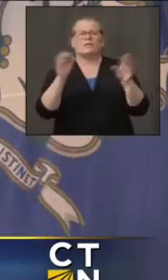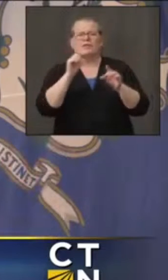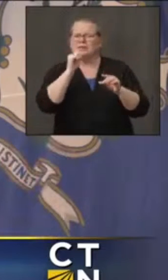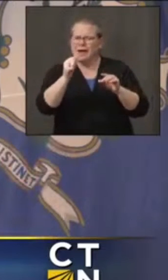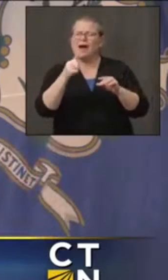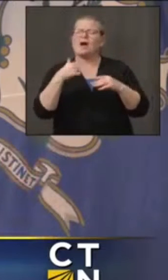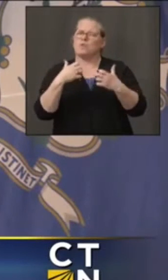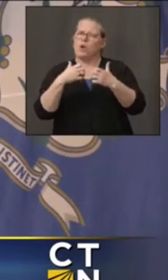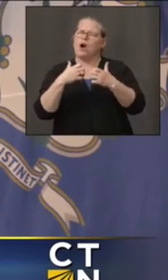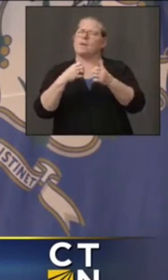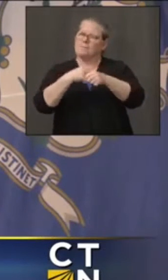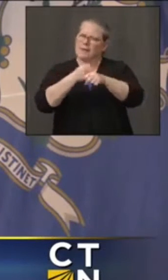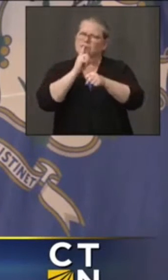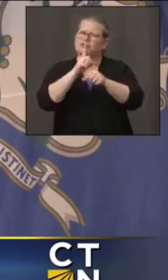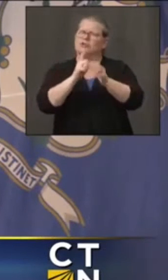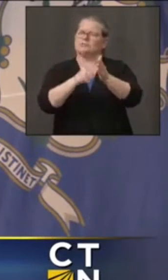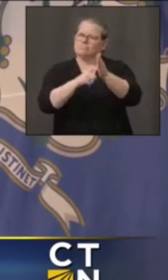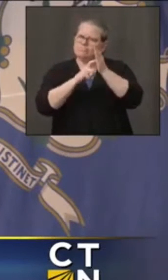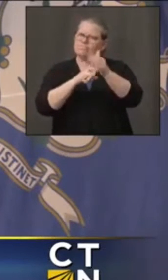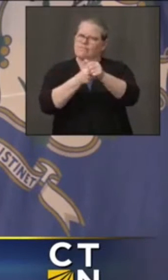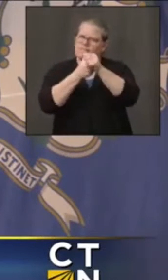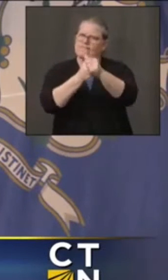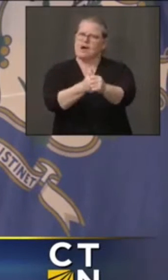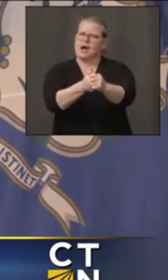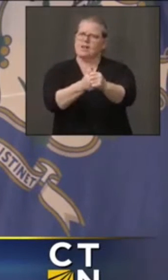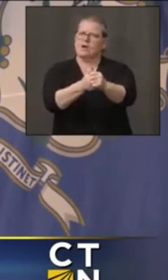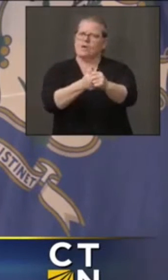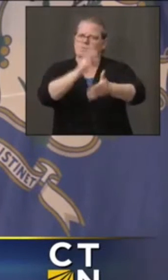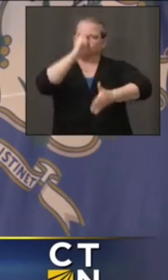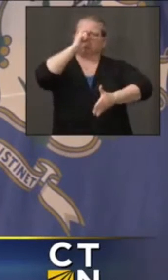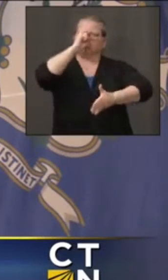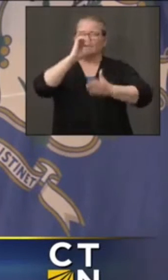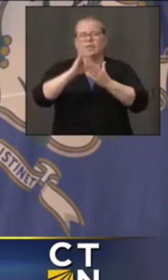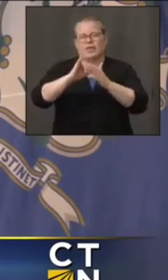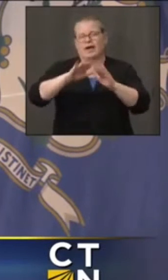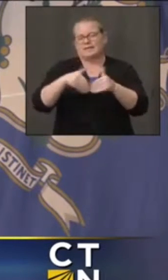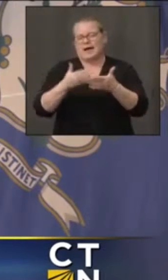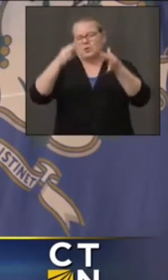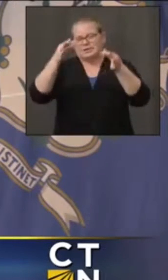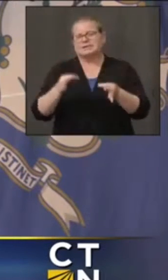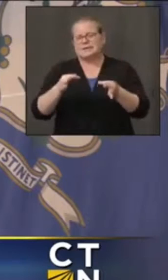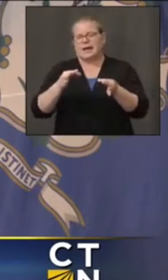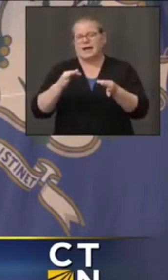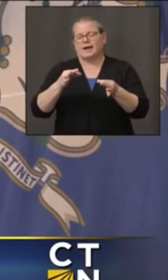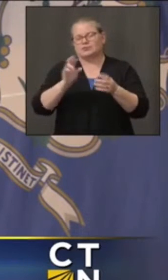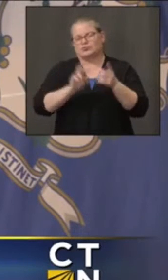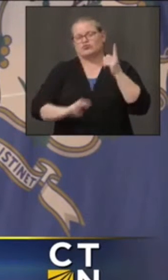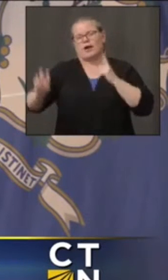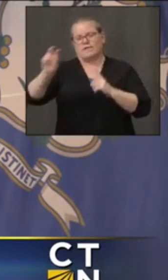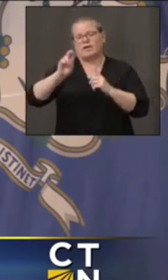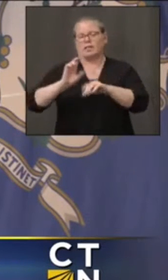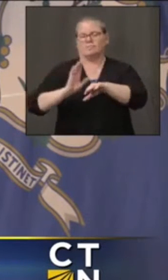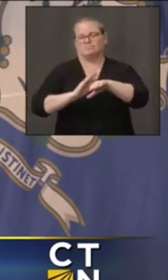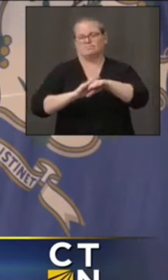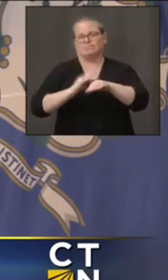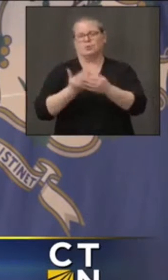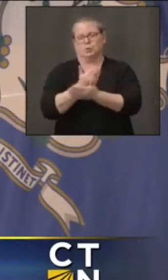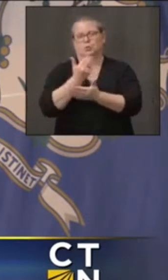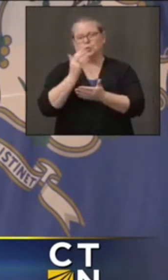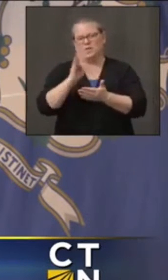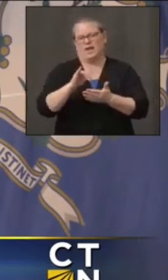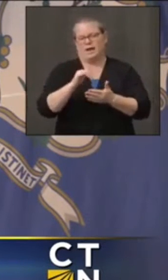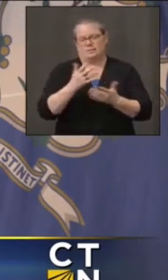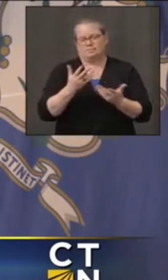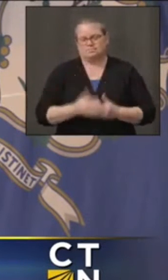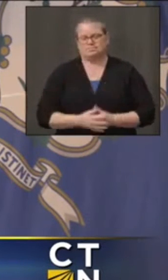So that's how we set up with our revised travel advisory. Okay, and in terms of